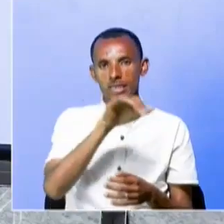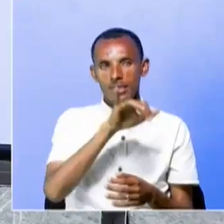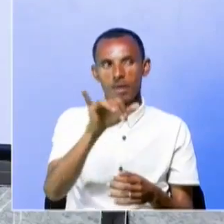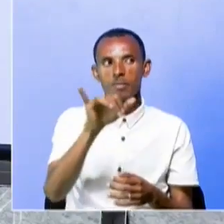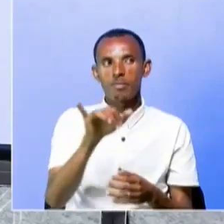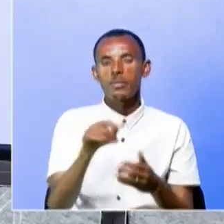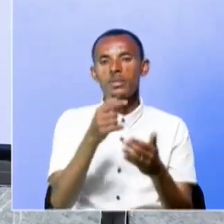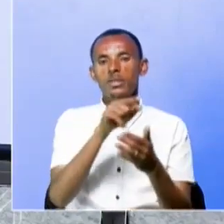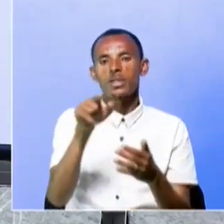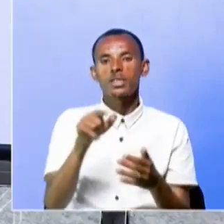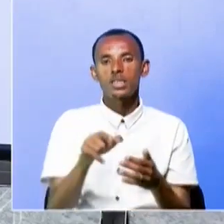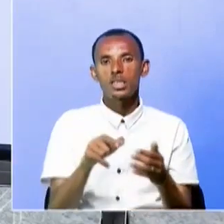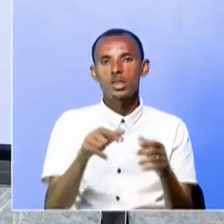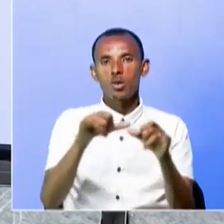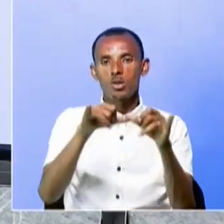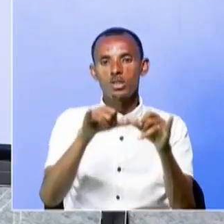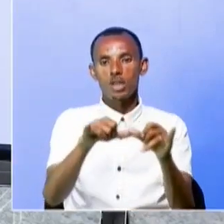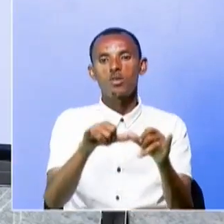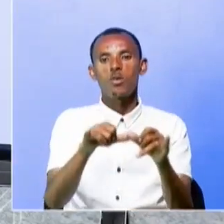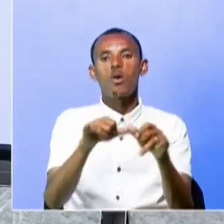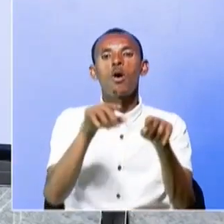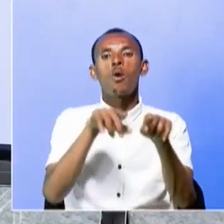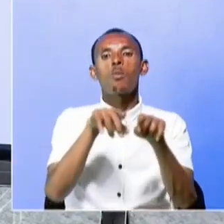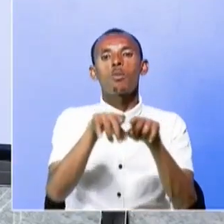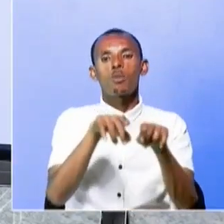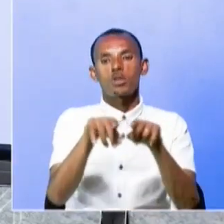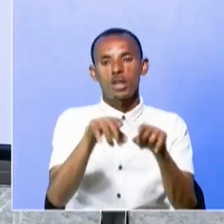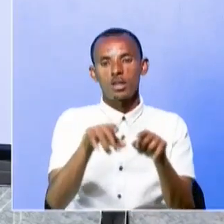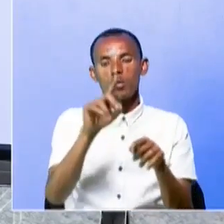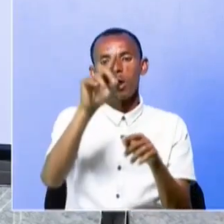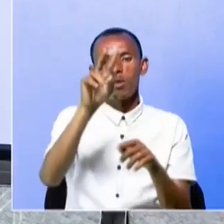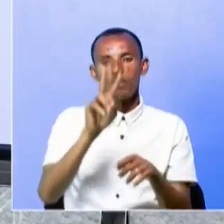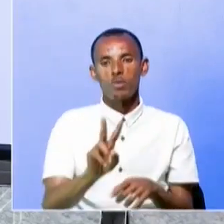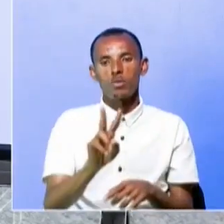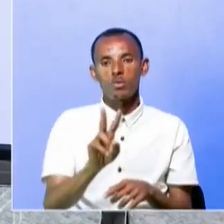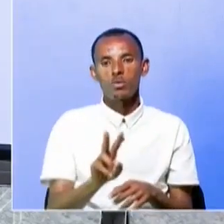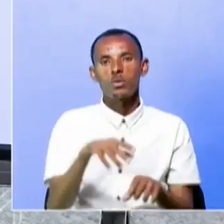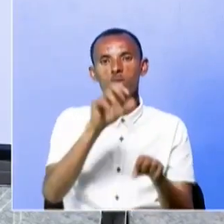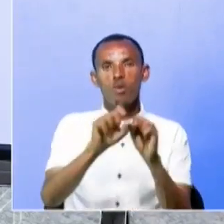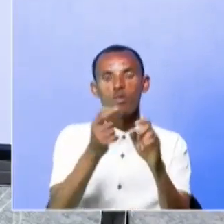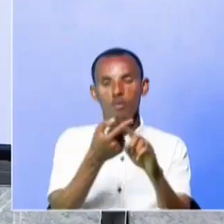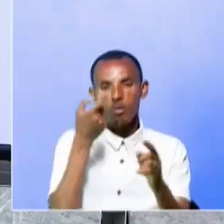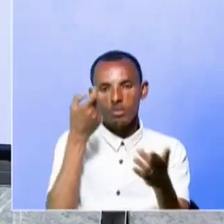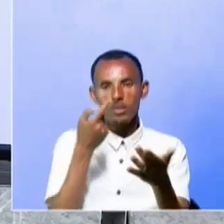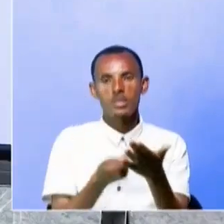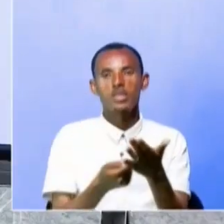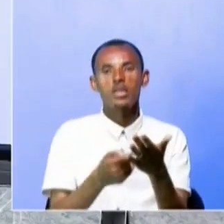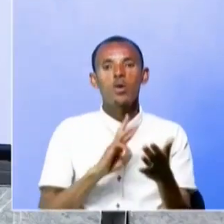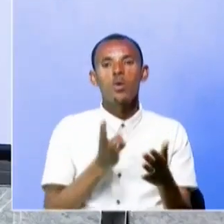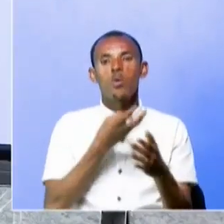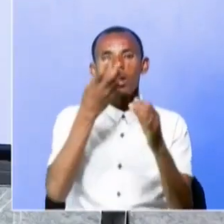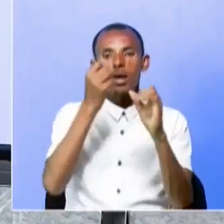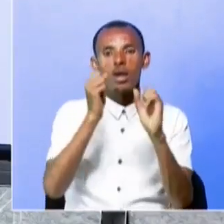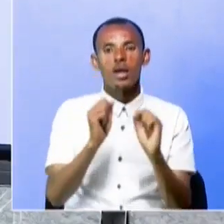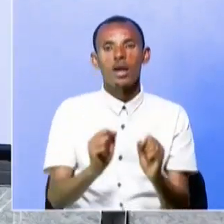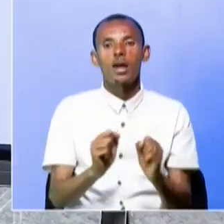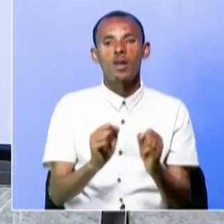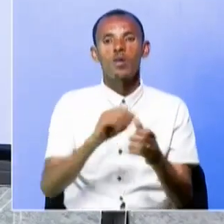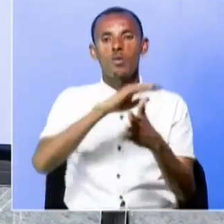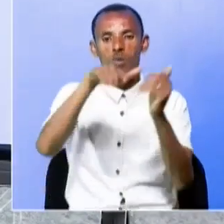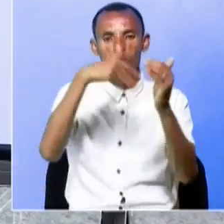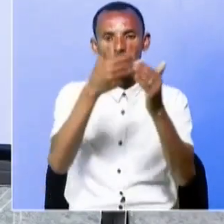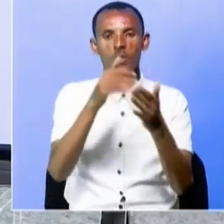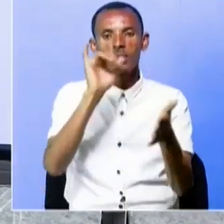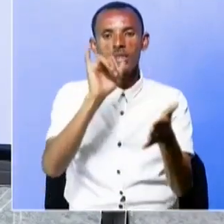There is a constant of proportionality, which is 1/2. So from this, we can conclude